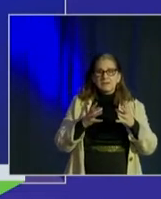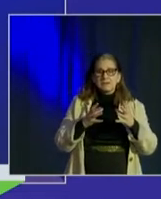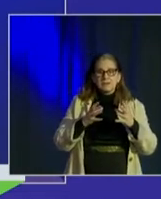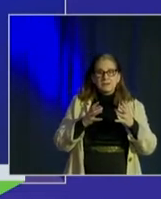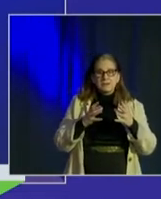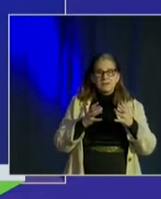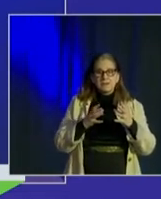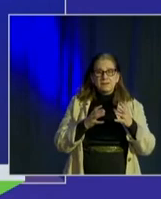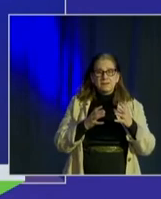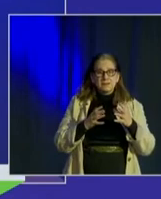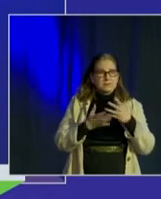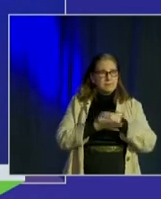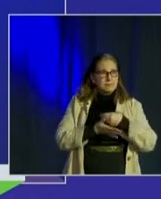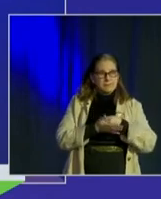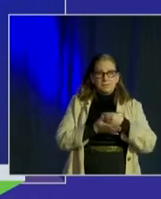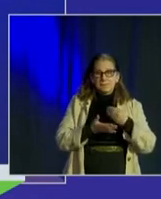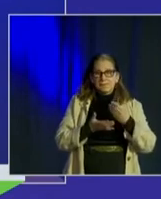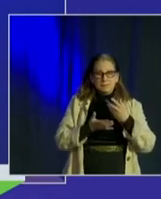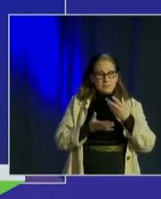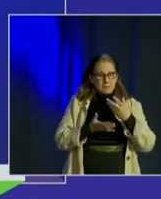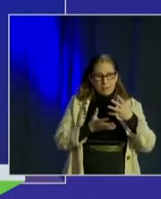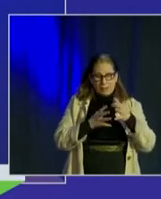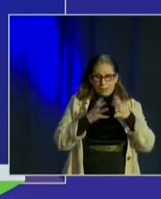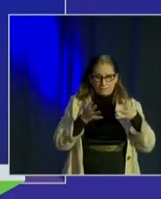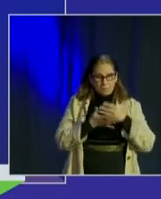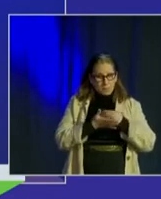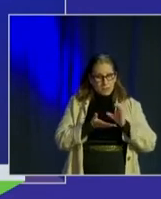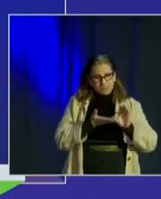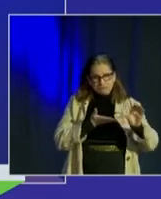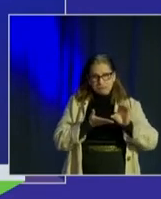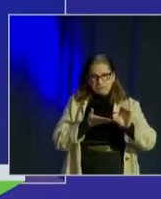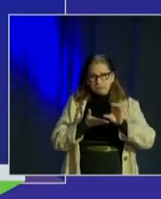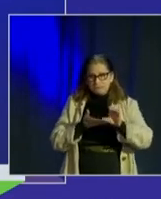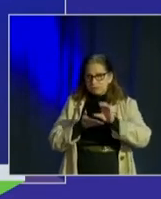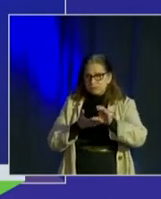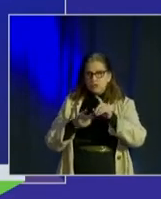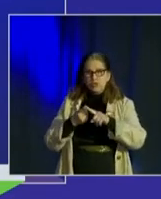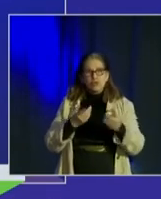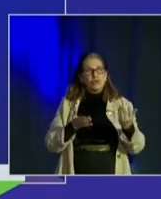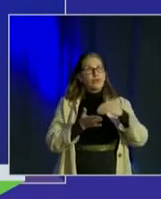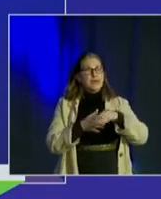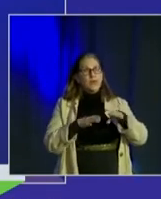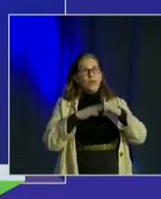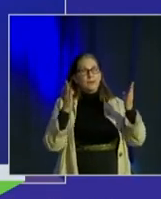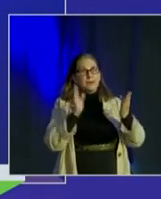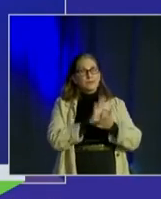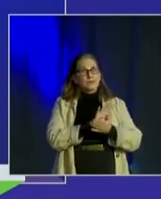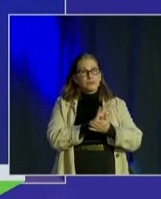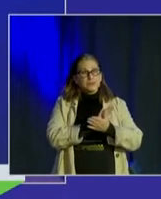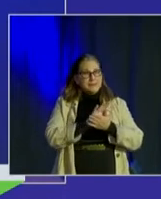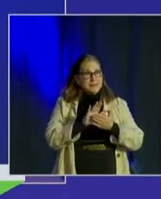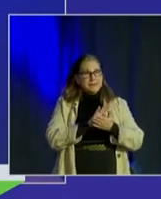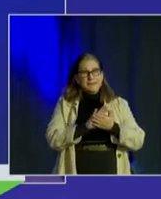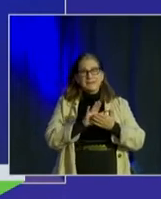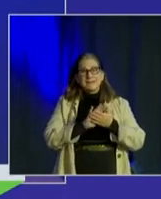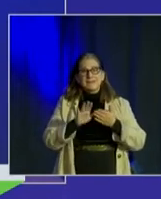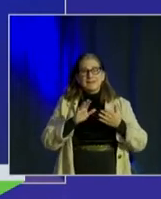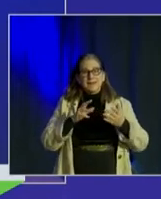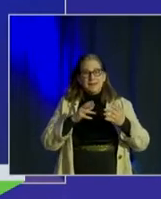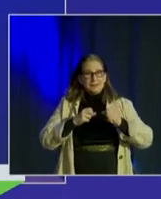in our buildings. We do, in many schools, have capacity. we have capacity both